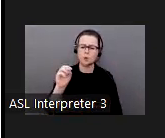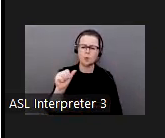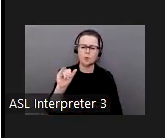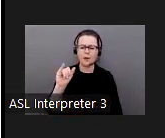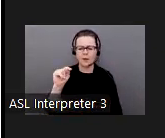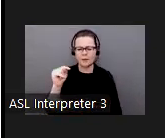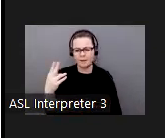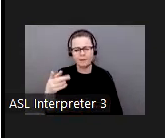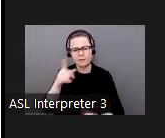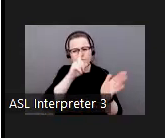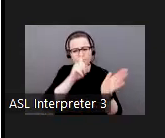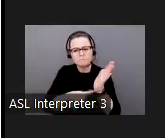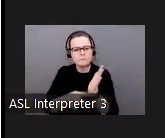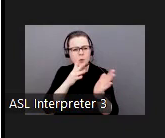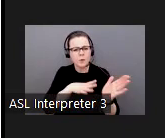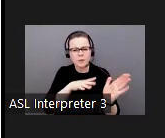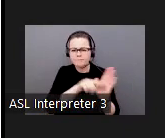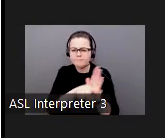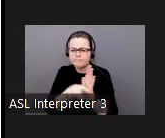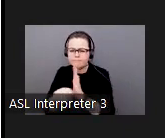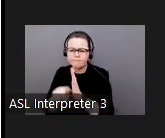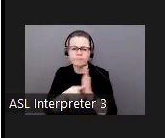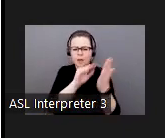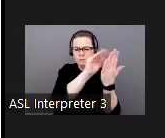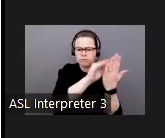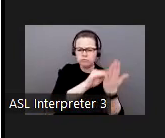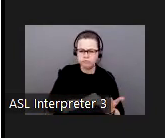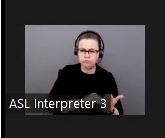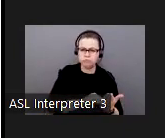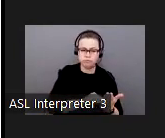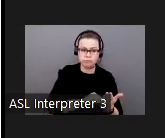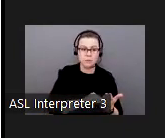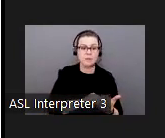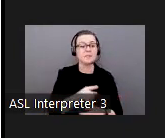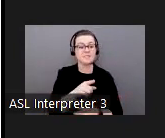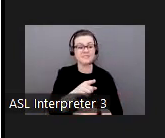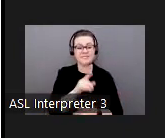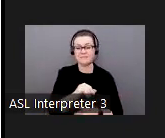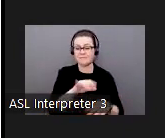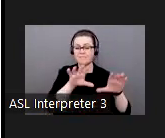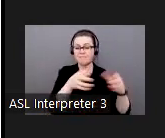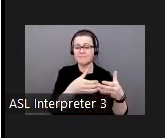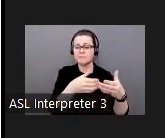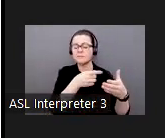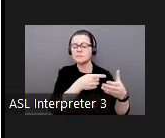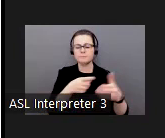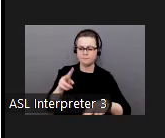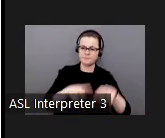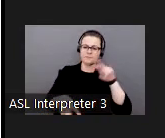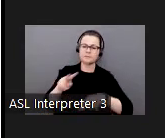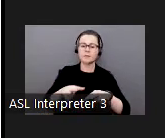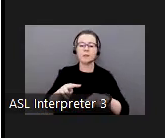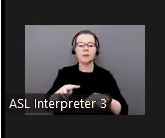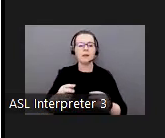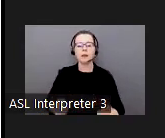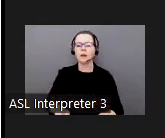femicides, talking about them. This was a report done, so the Canadian Femicide Observatory looks at the numbers nationally,